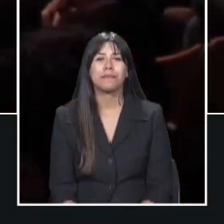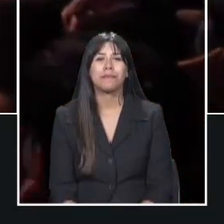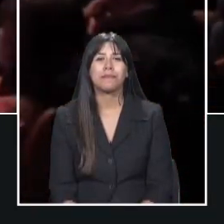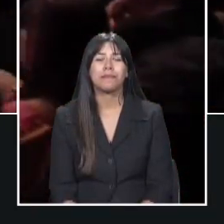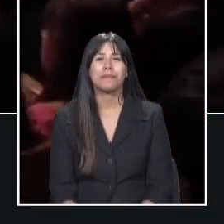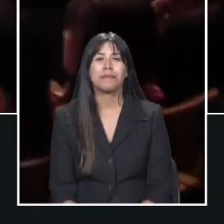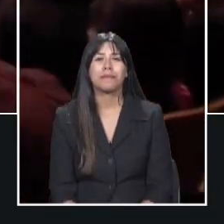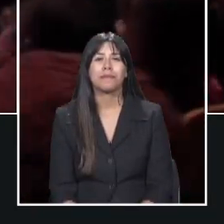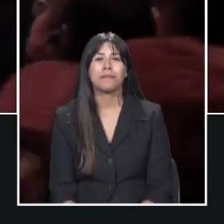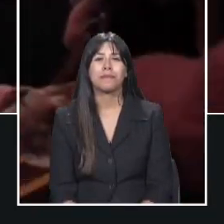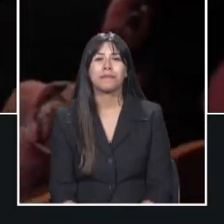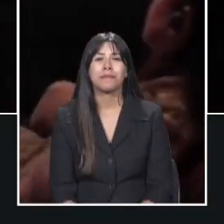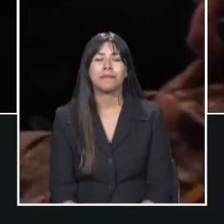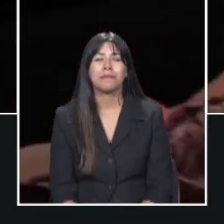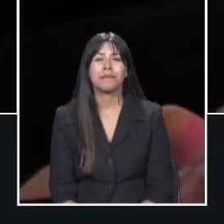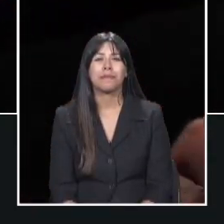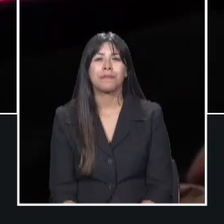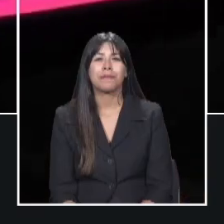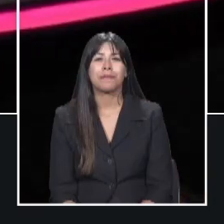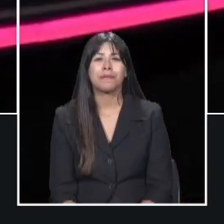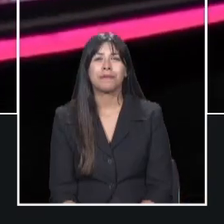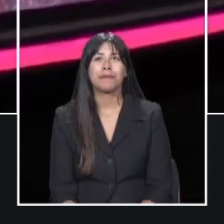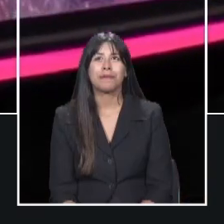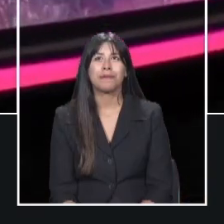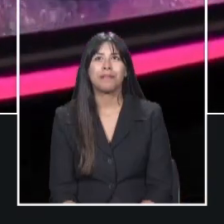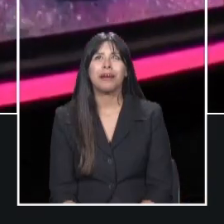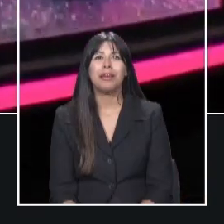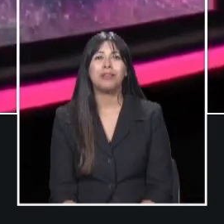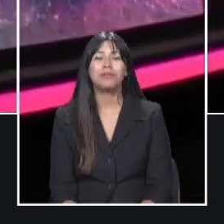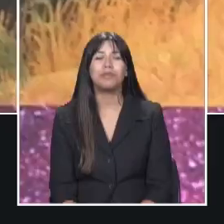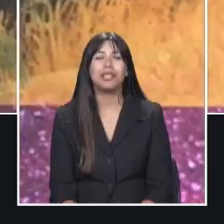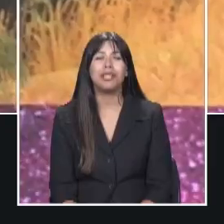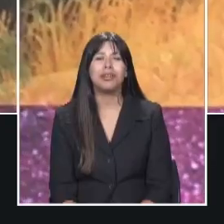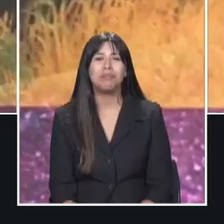Let me give you an idea of the experience you will have in that virtual world.